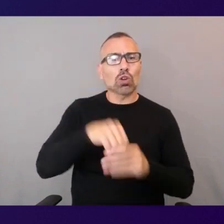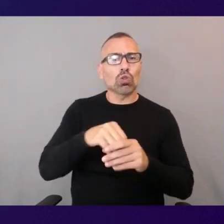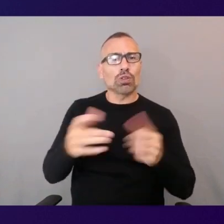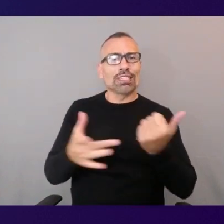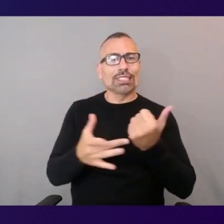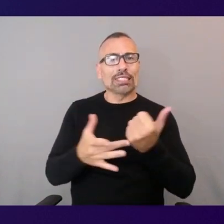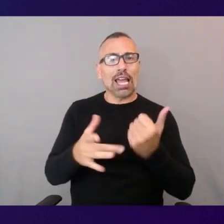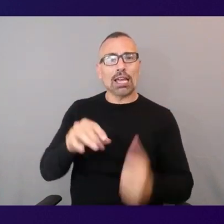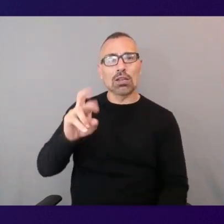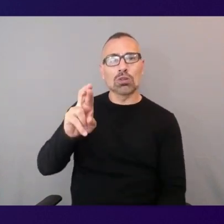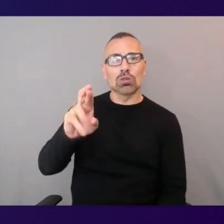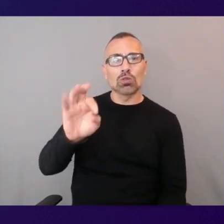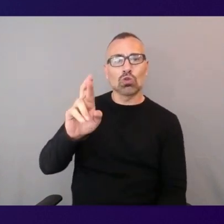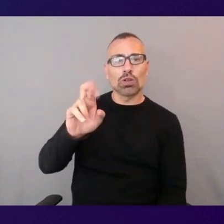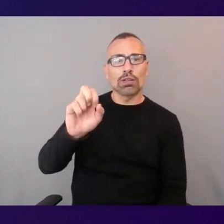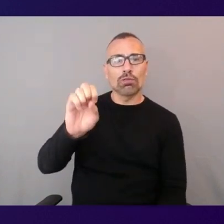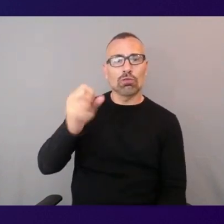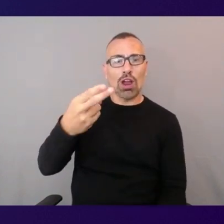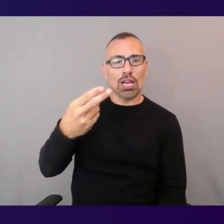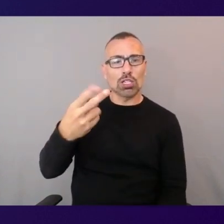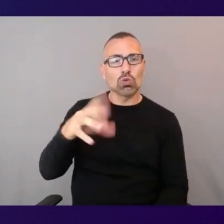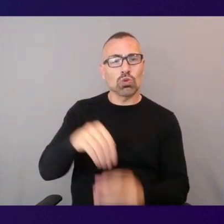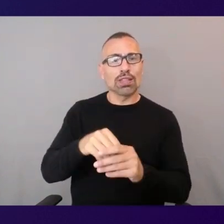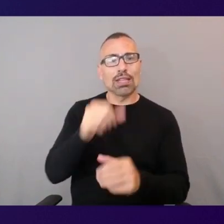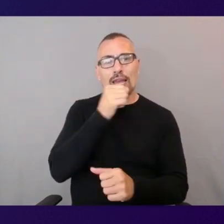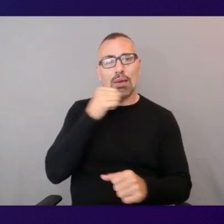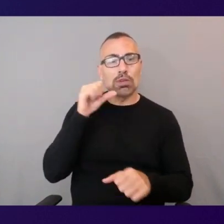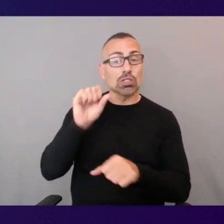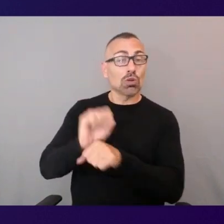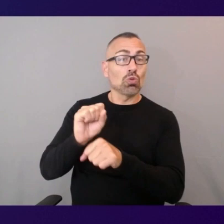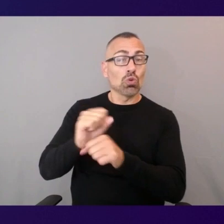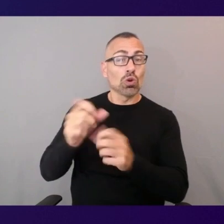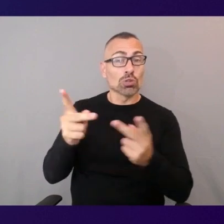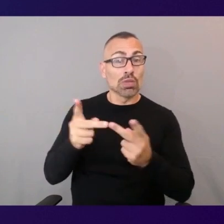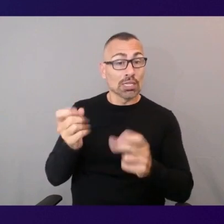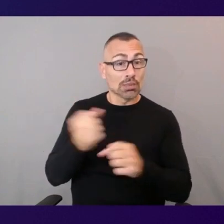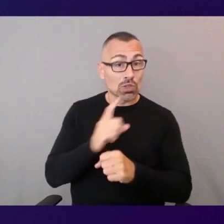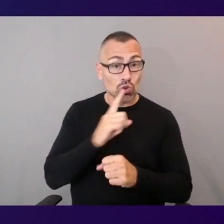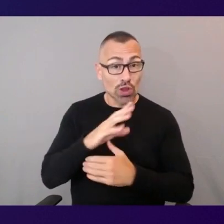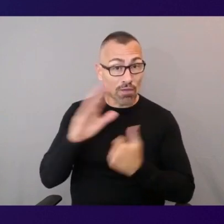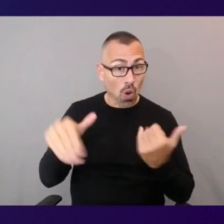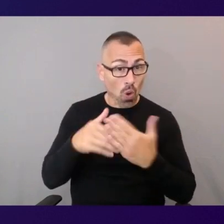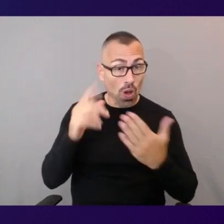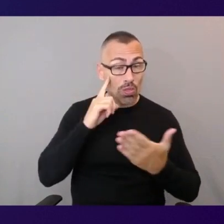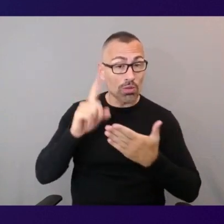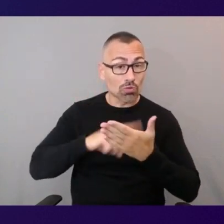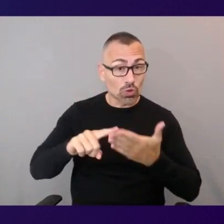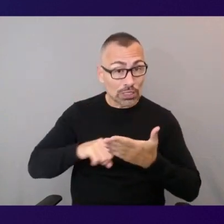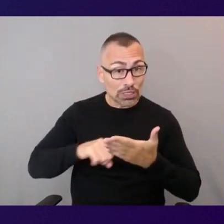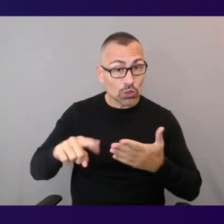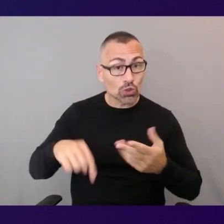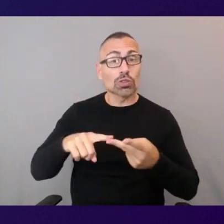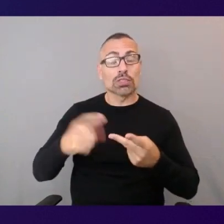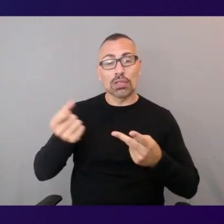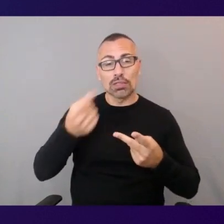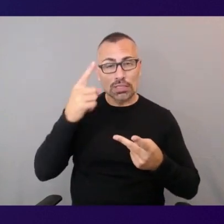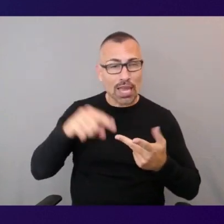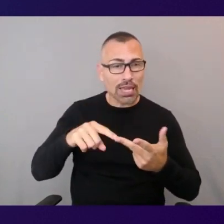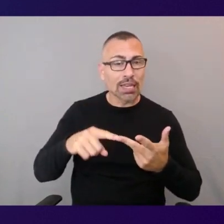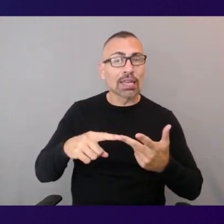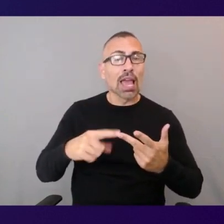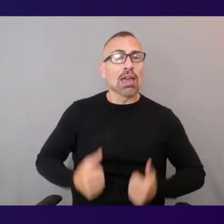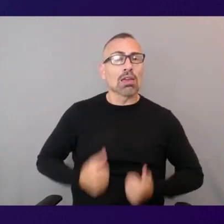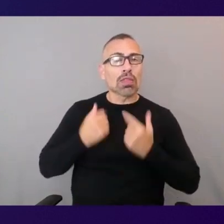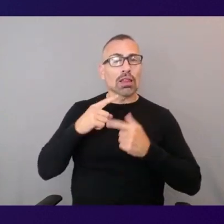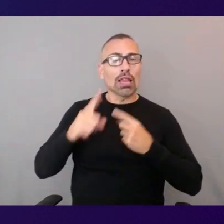Workspaces. Just to make sure that you have all the research and understanding and like what is that life cycle of those desktop computes, that could be an entire